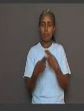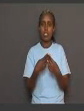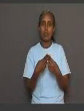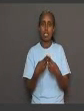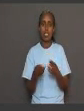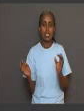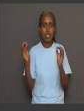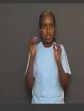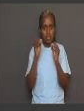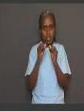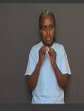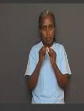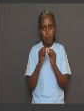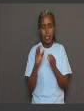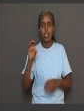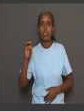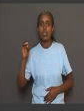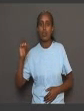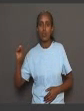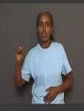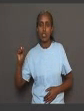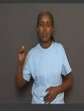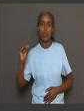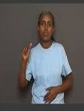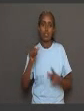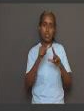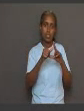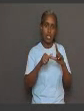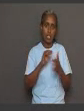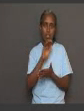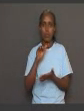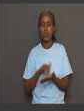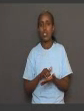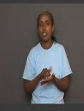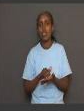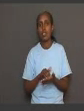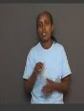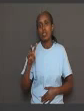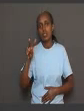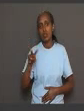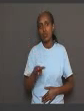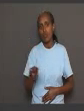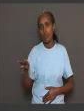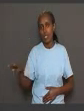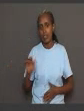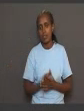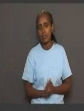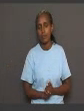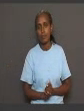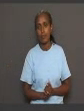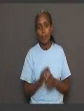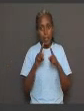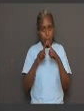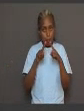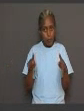that sum by the cosine of the angle between the two vectors.